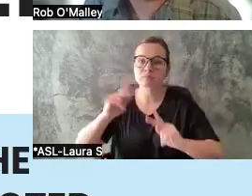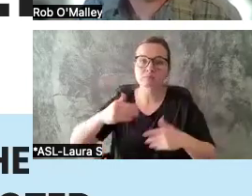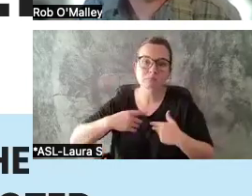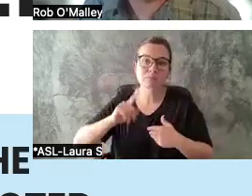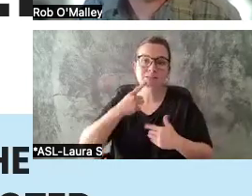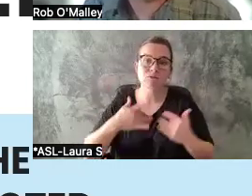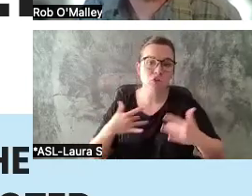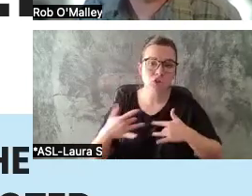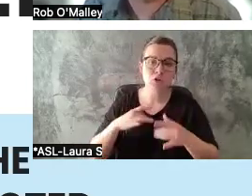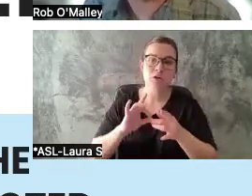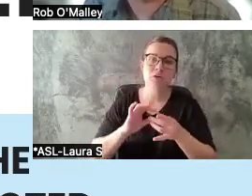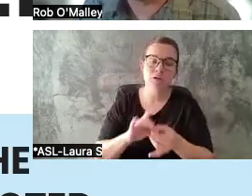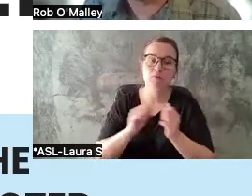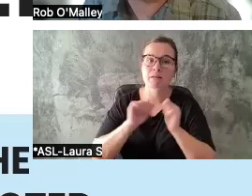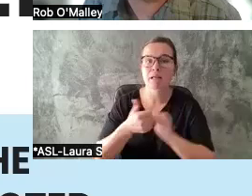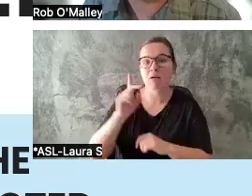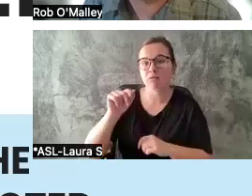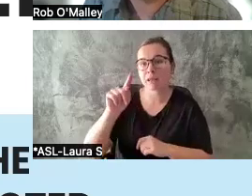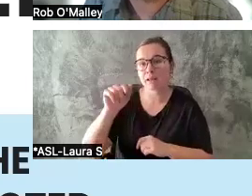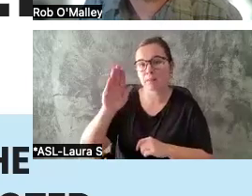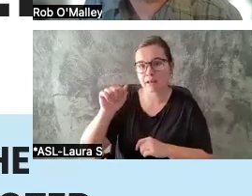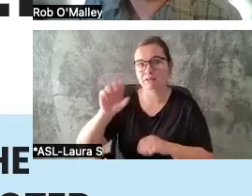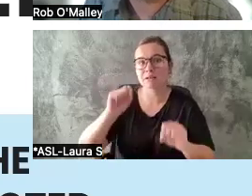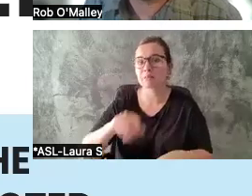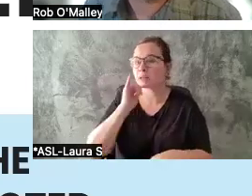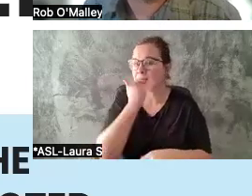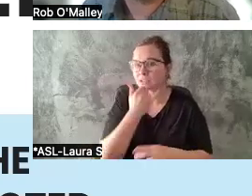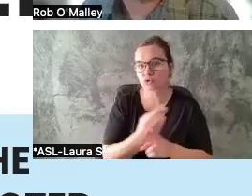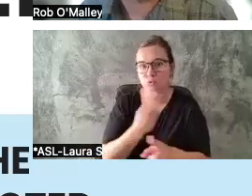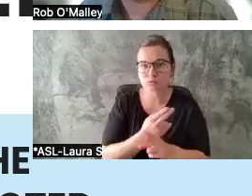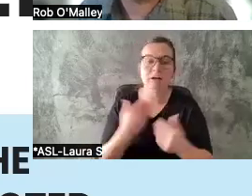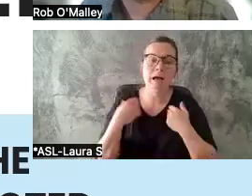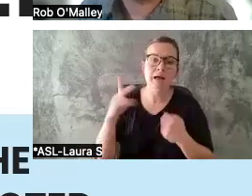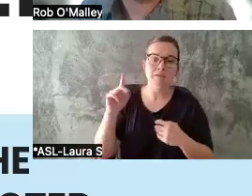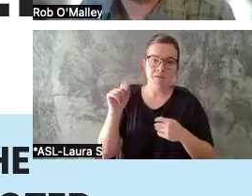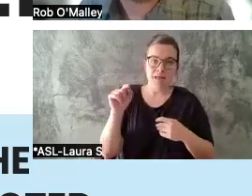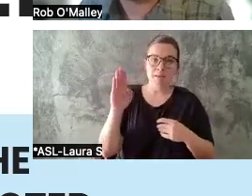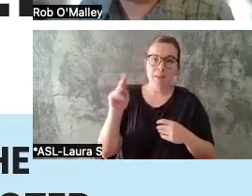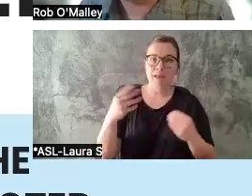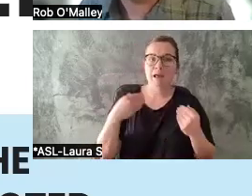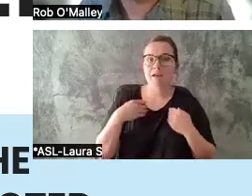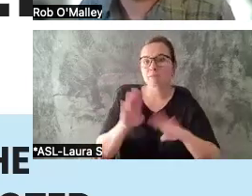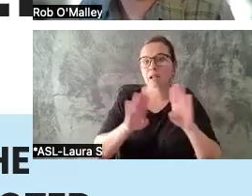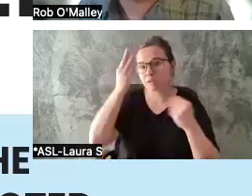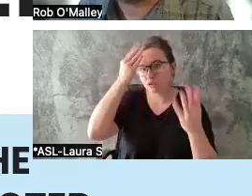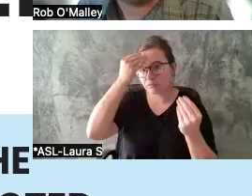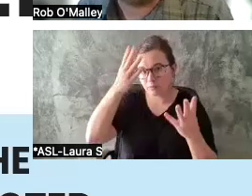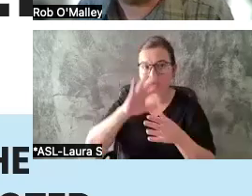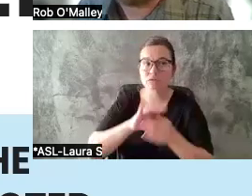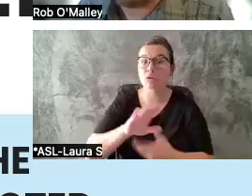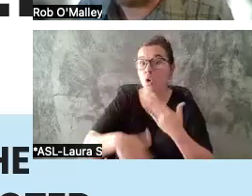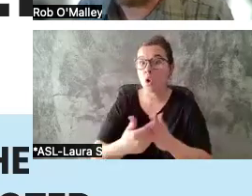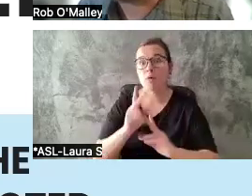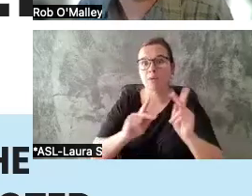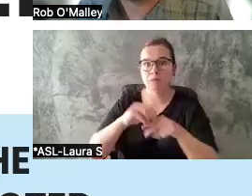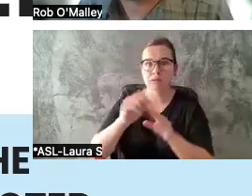concerns about how such a database could be misused to have, a data bank that has biological information about, all people in the